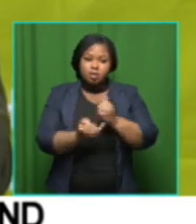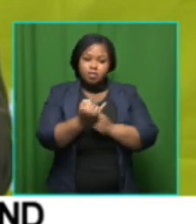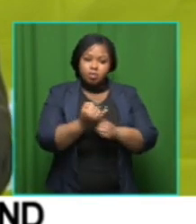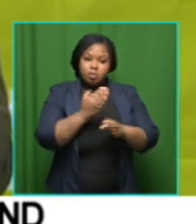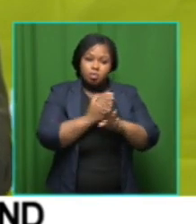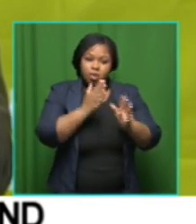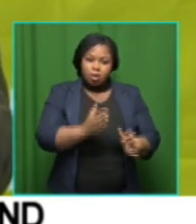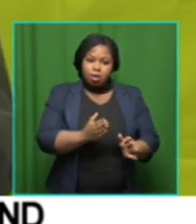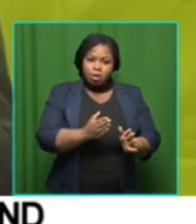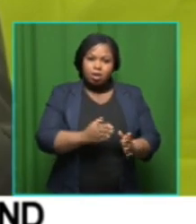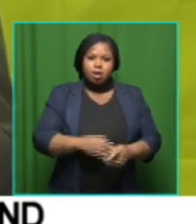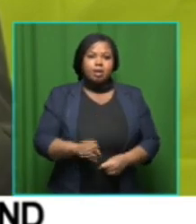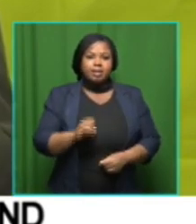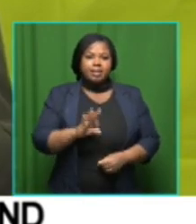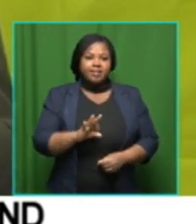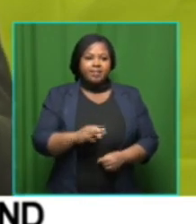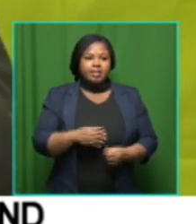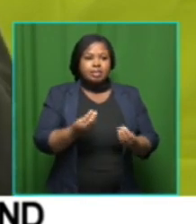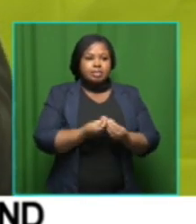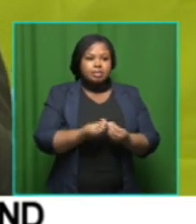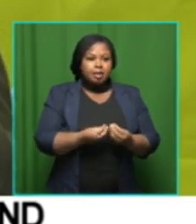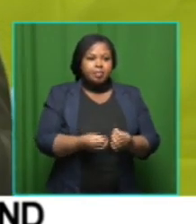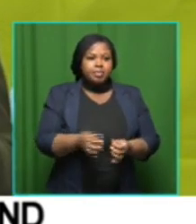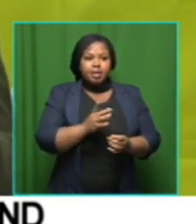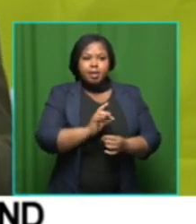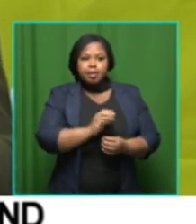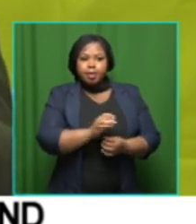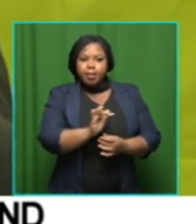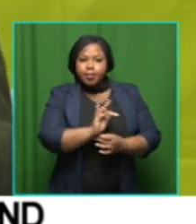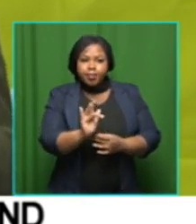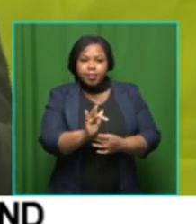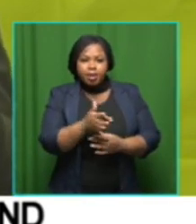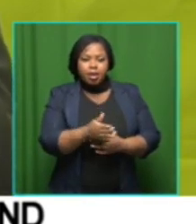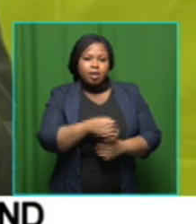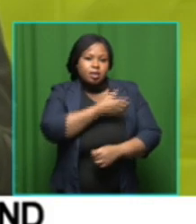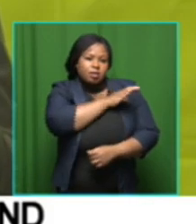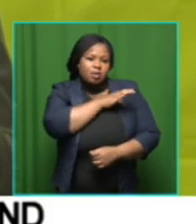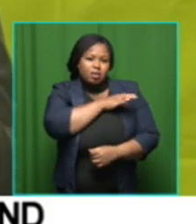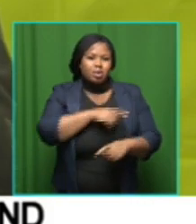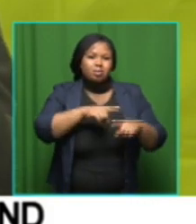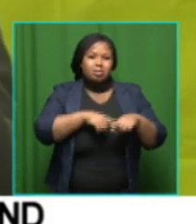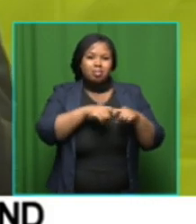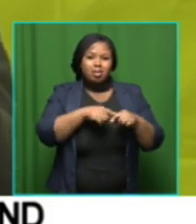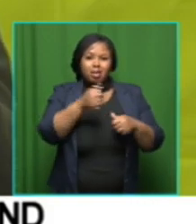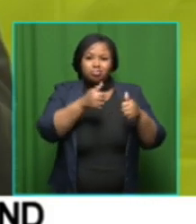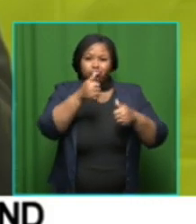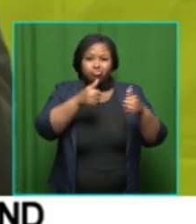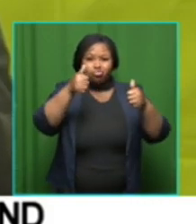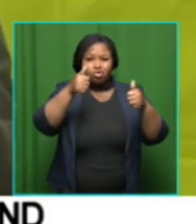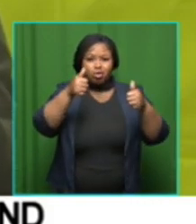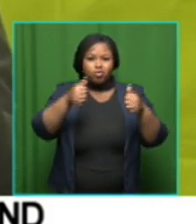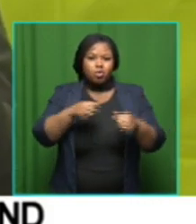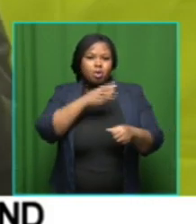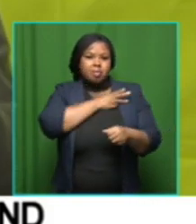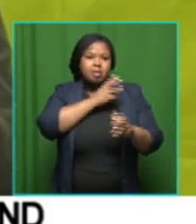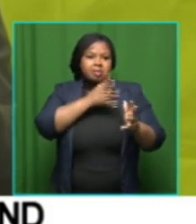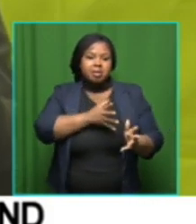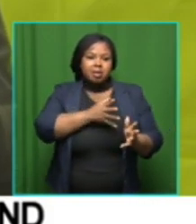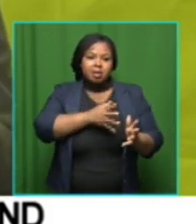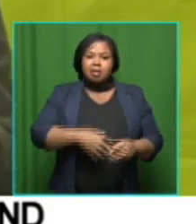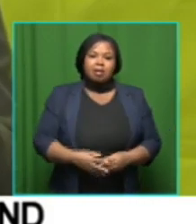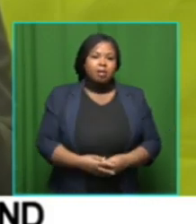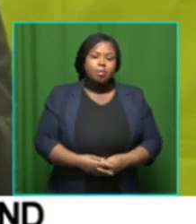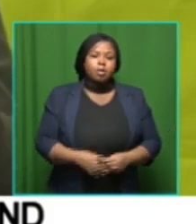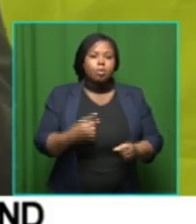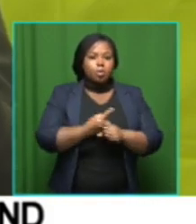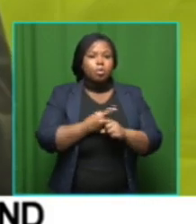something that is missing in a clinic. So that is, we don't rely only on officials and managers, but also to get direct reports